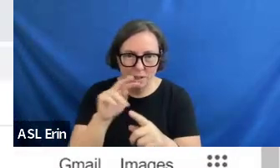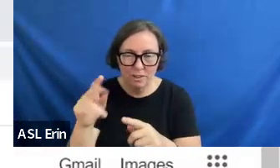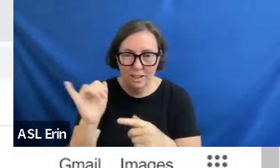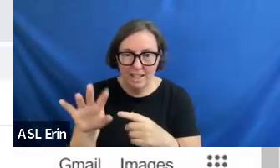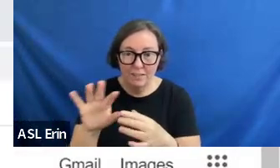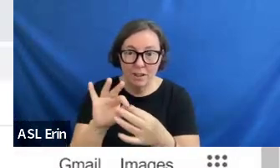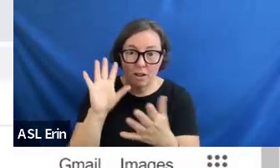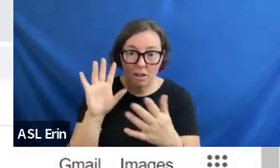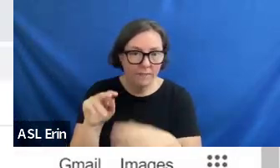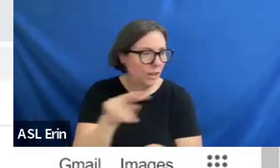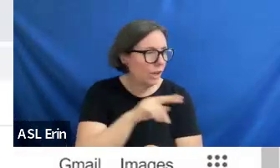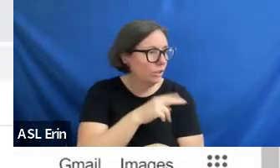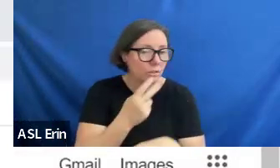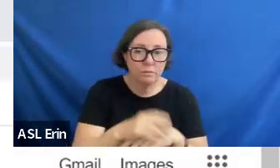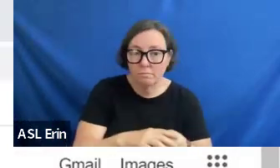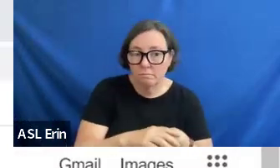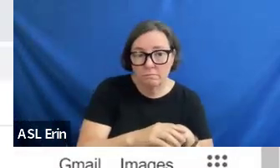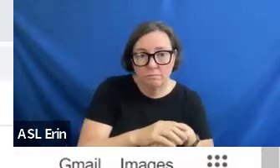away.